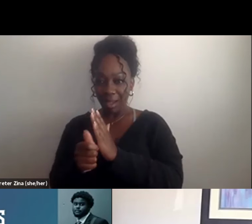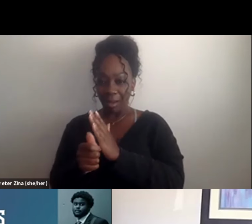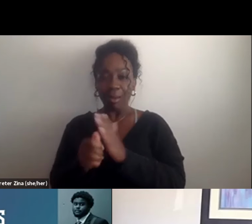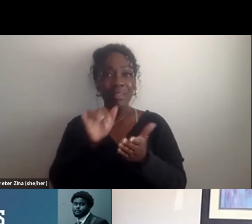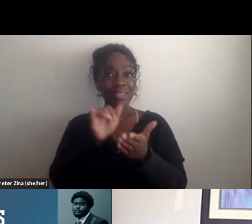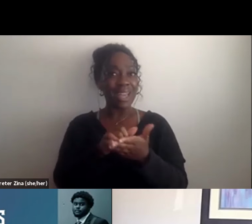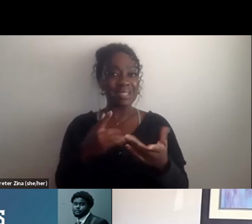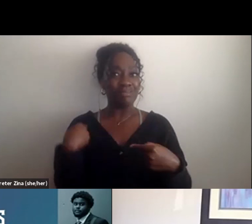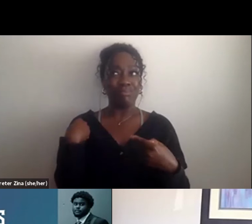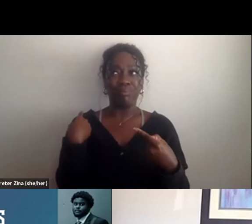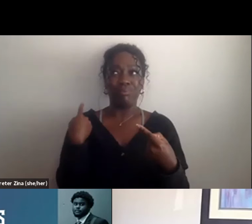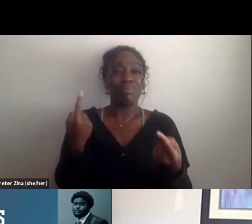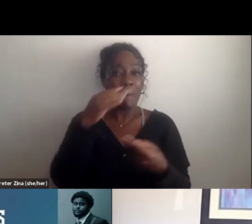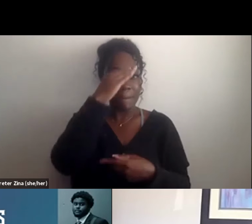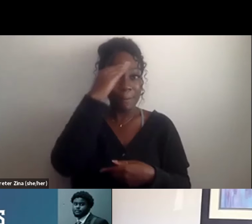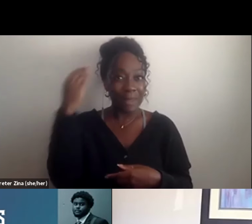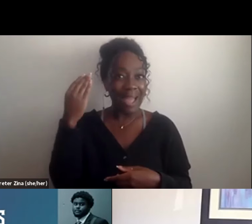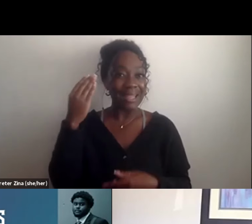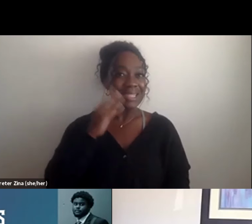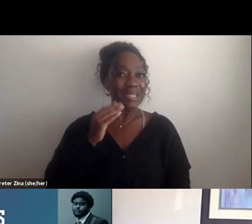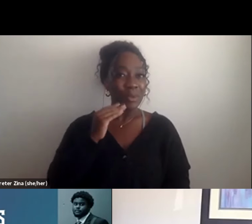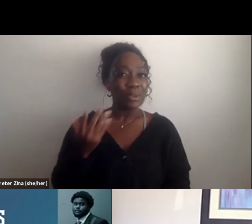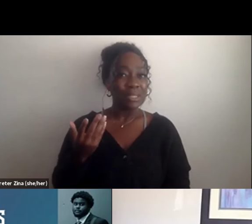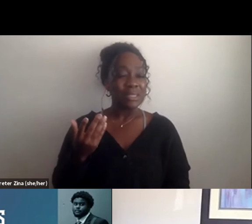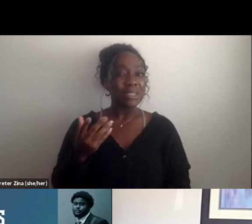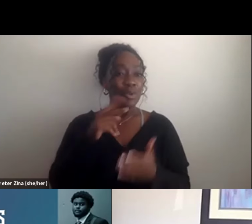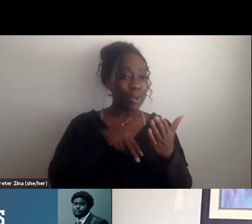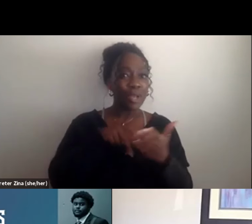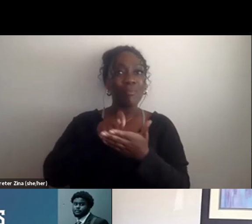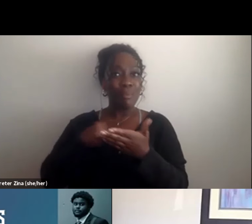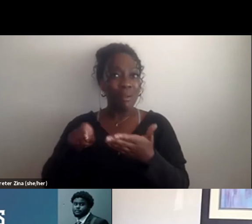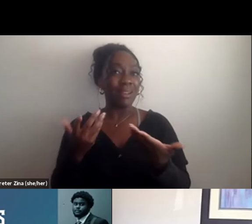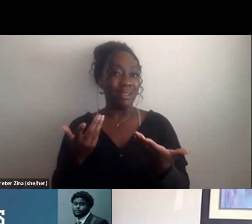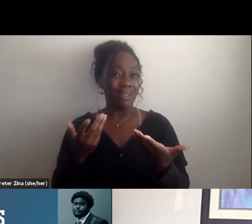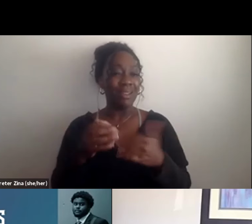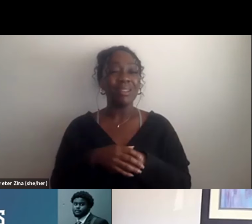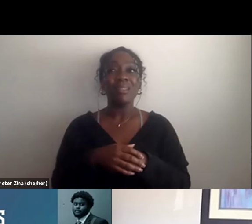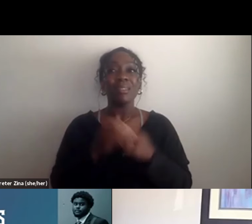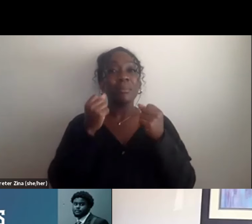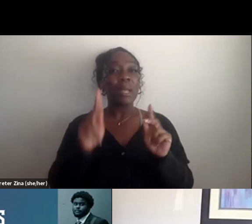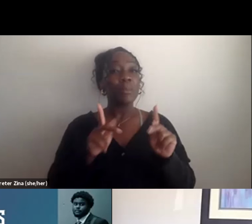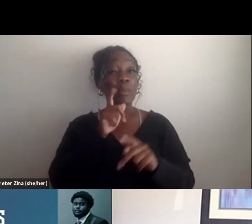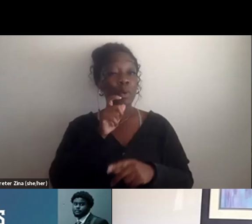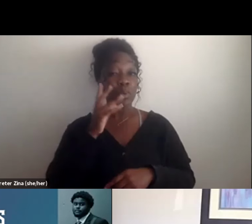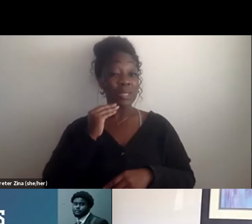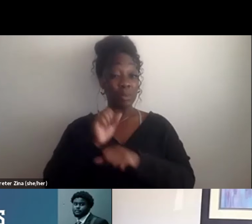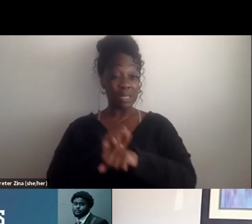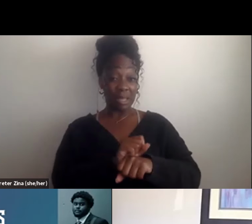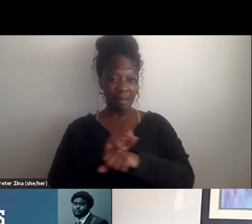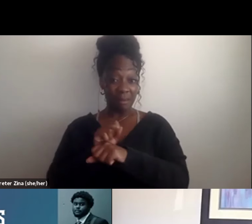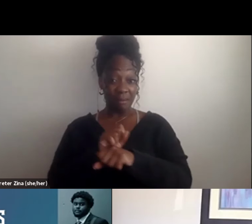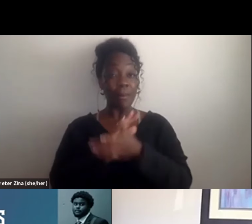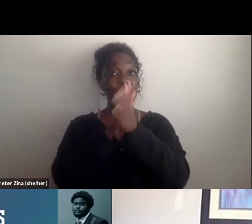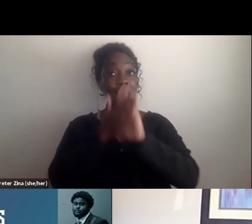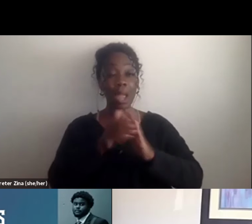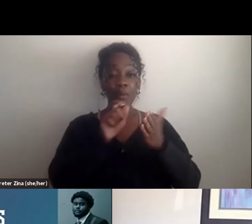terms of novels and writing, but also in the lived histories of these people, many of whom were enslaved, who became kind of writers and